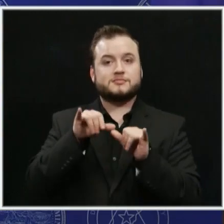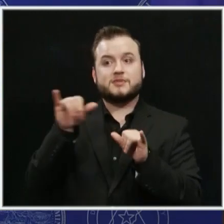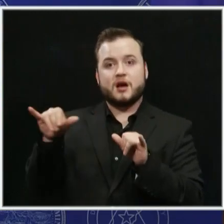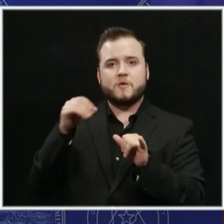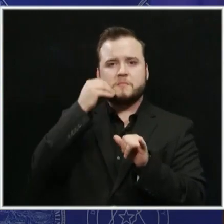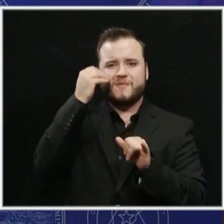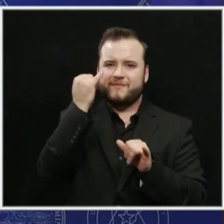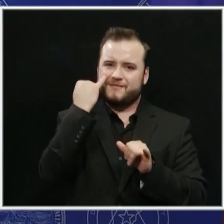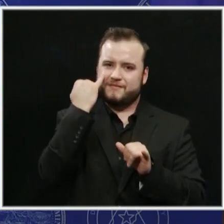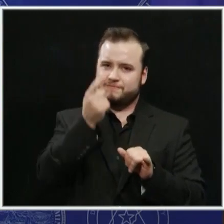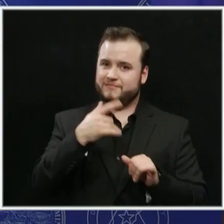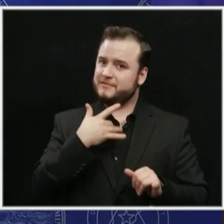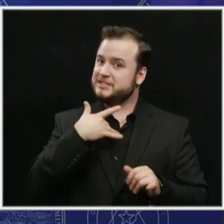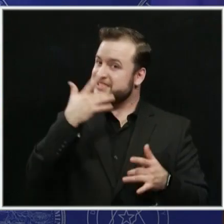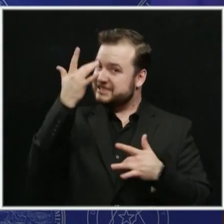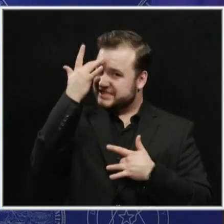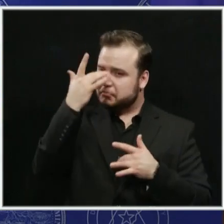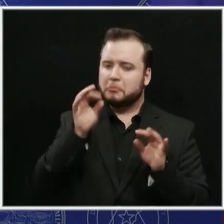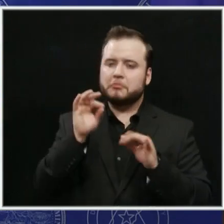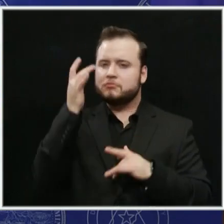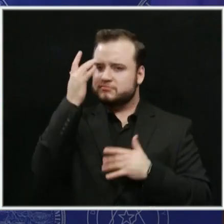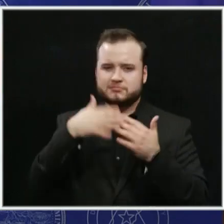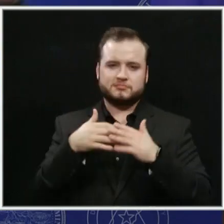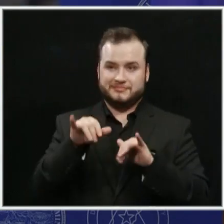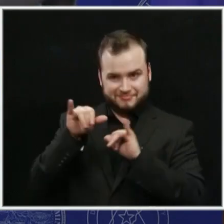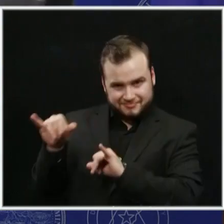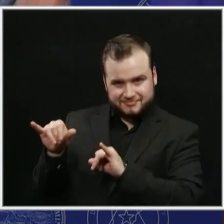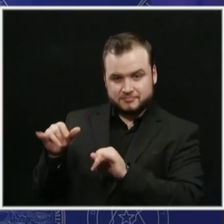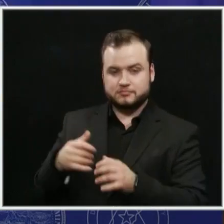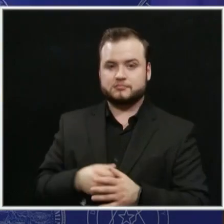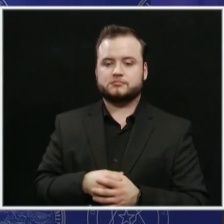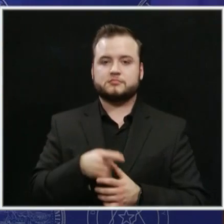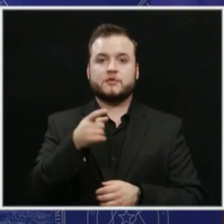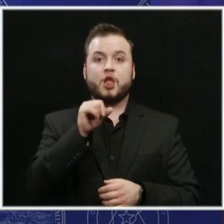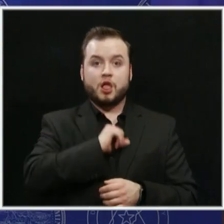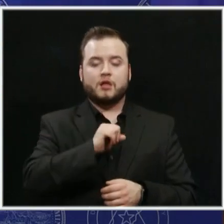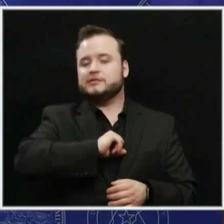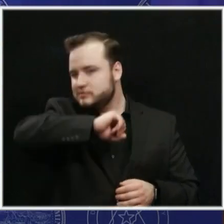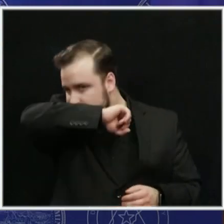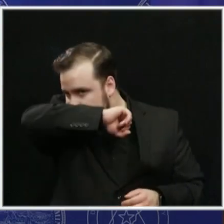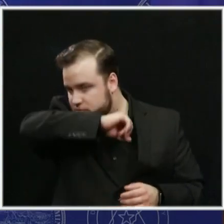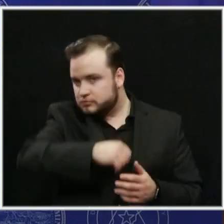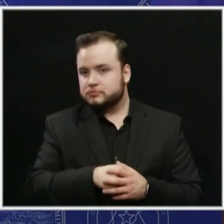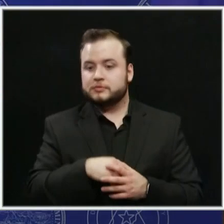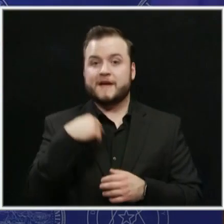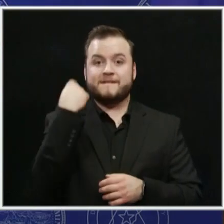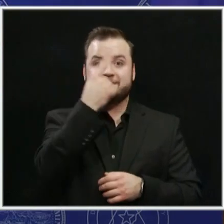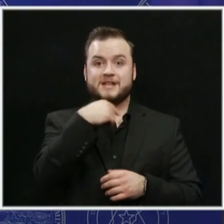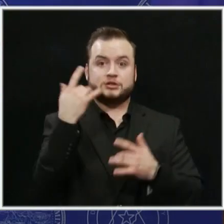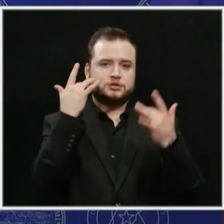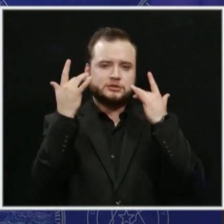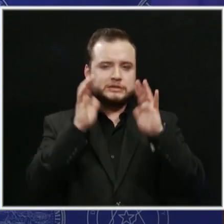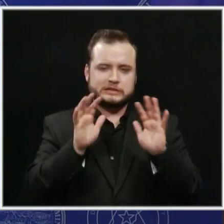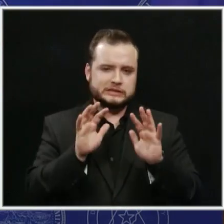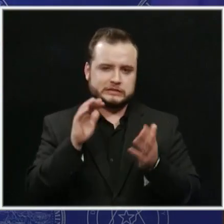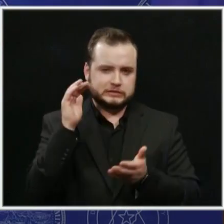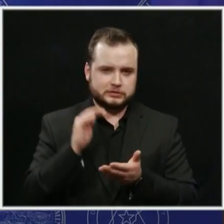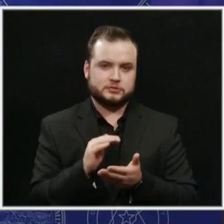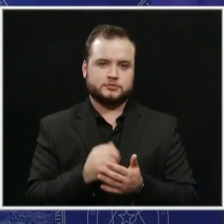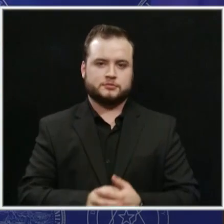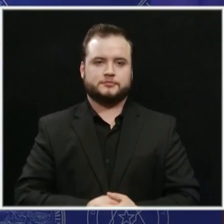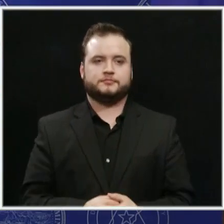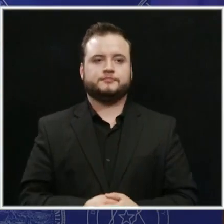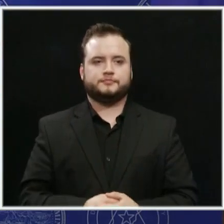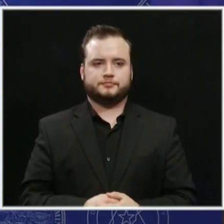there's nothing we can do. And the fact is, if you have a hunch that it would be better we opened up, the virus doesn't care about our hunches. It doesn't